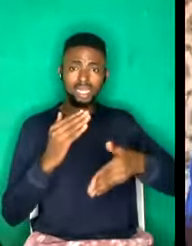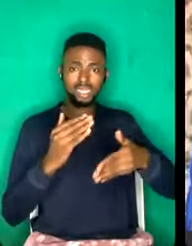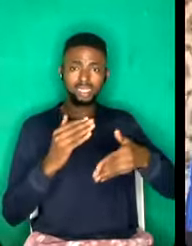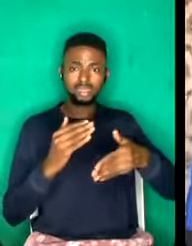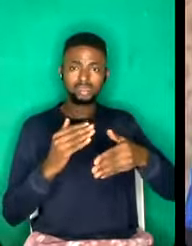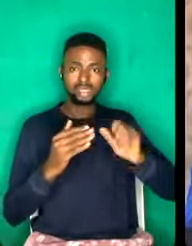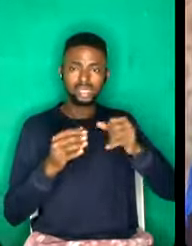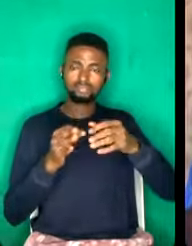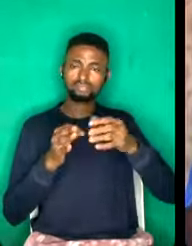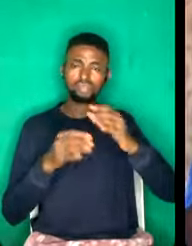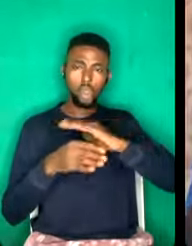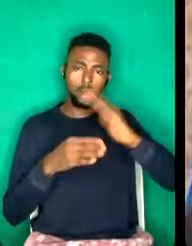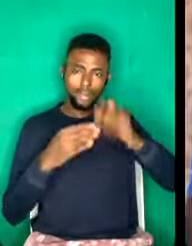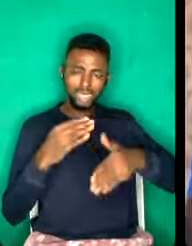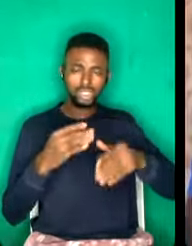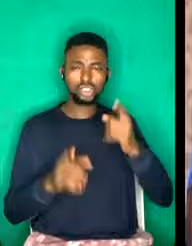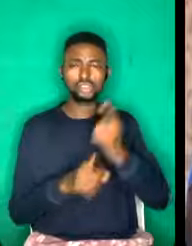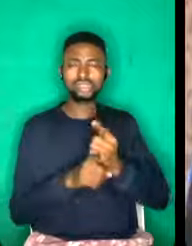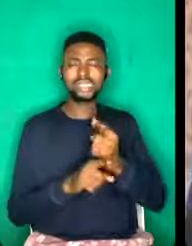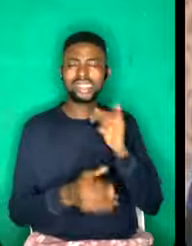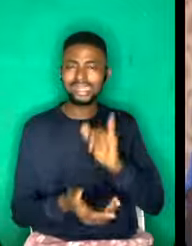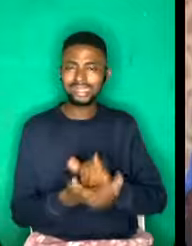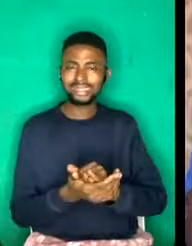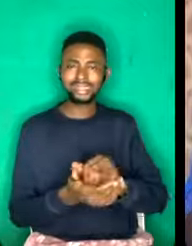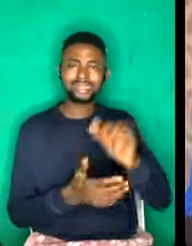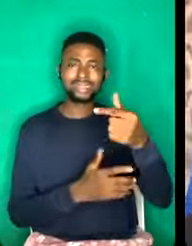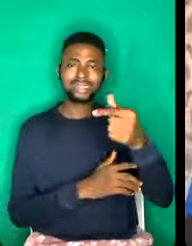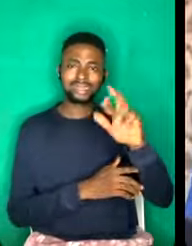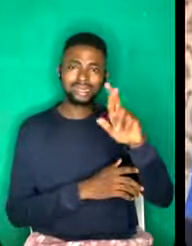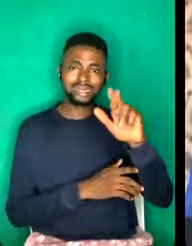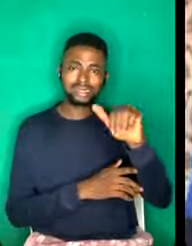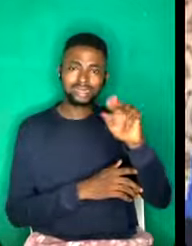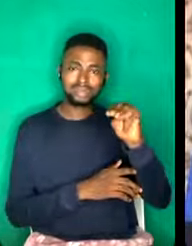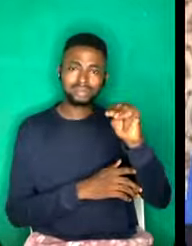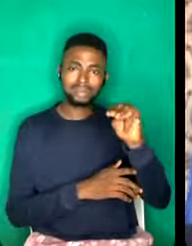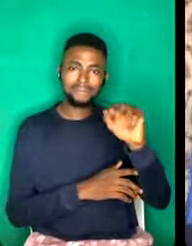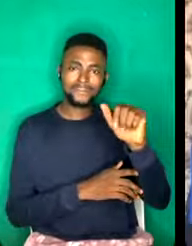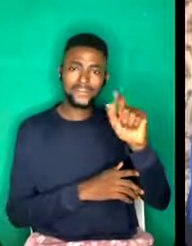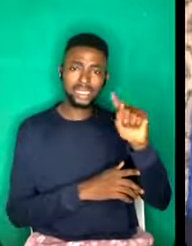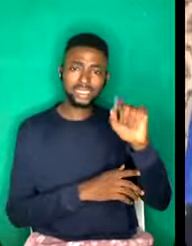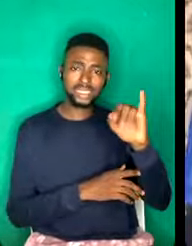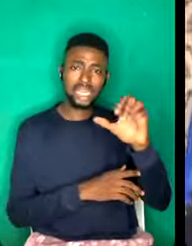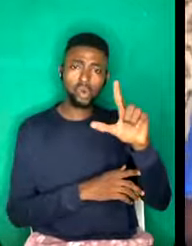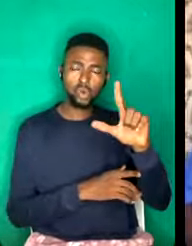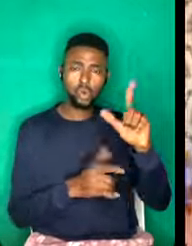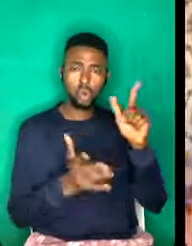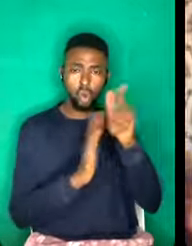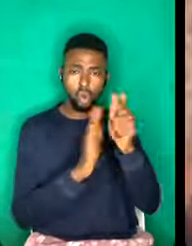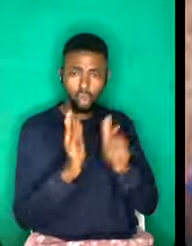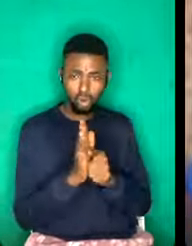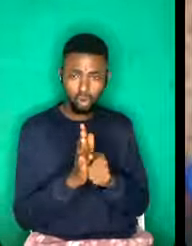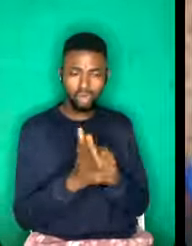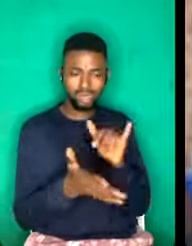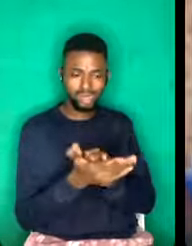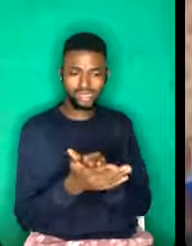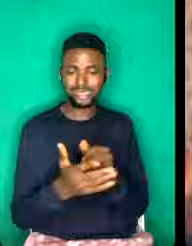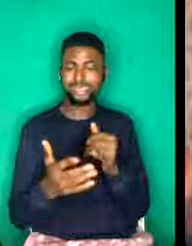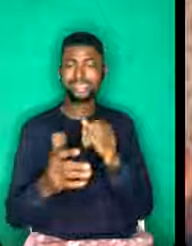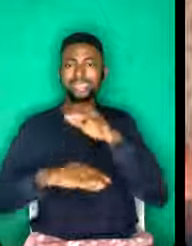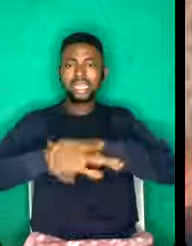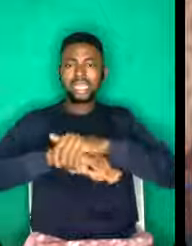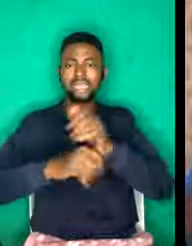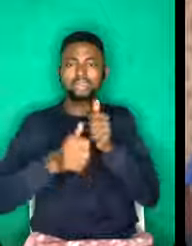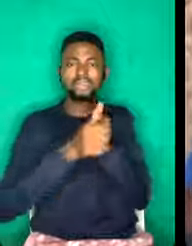the syntax, the grammatical laws and all that English language follows, it does not follow that way. That is just the